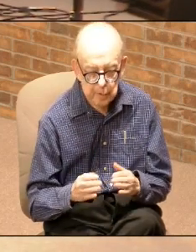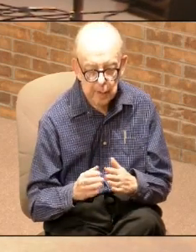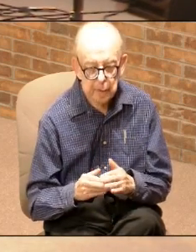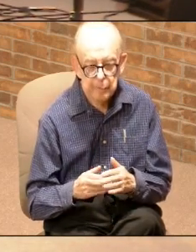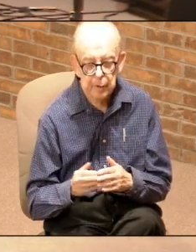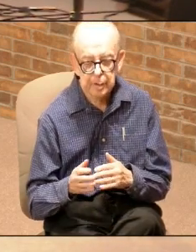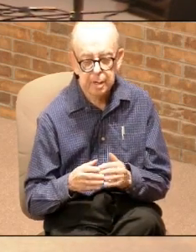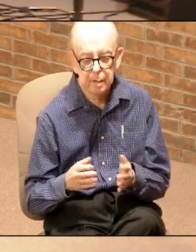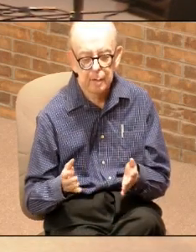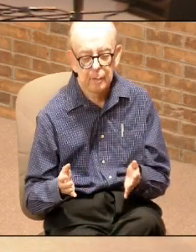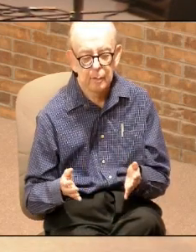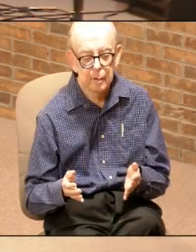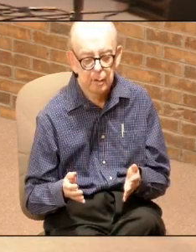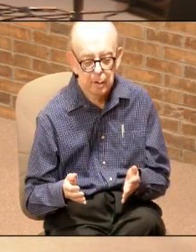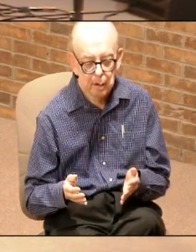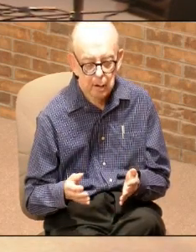building.